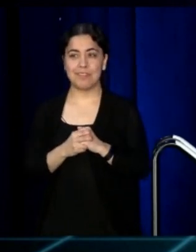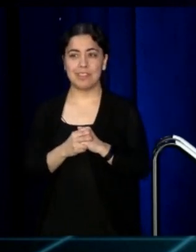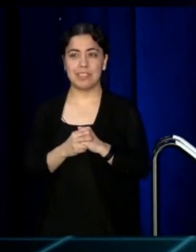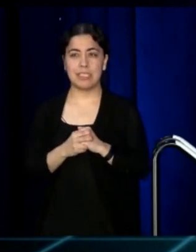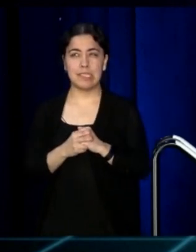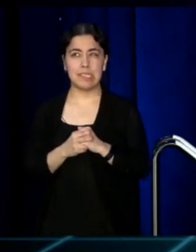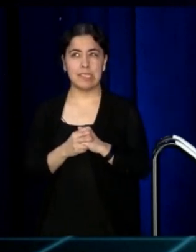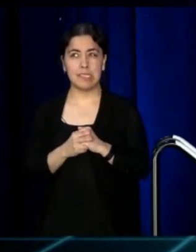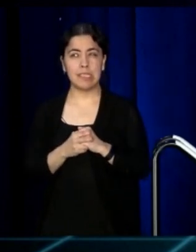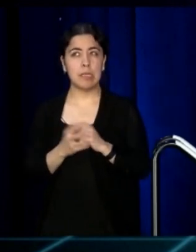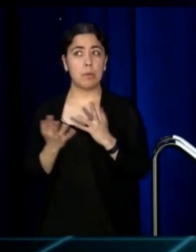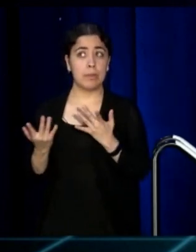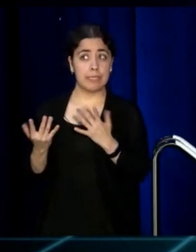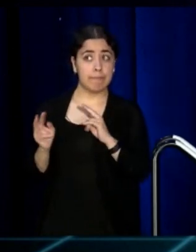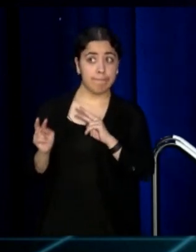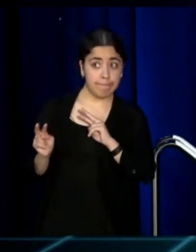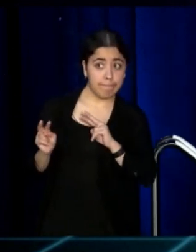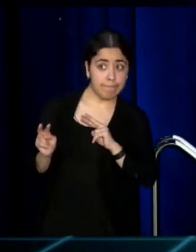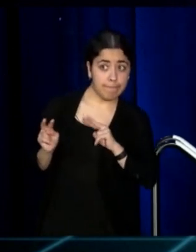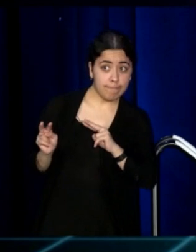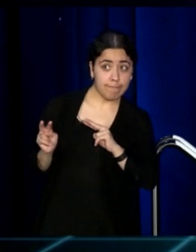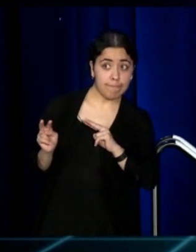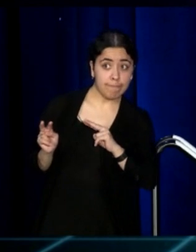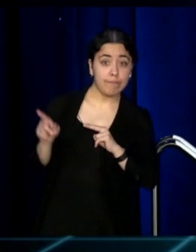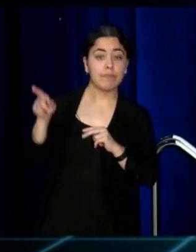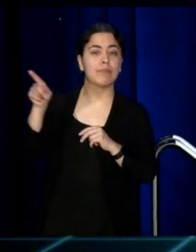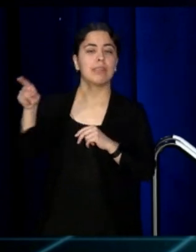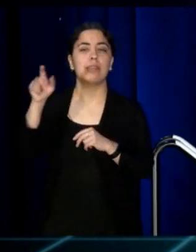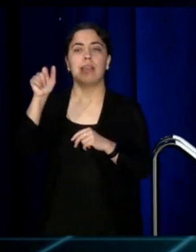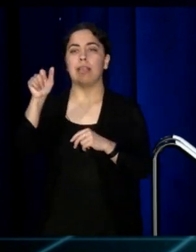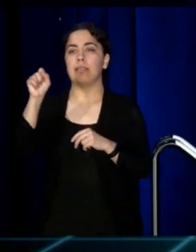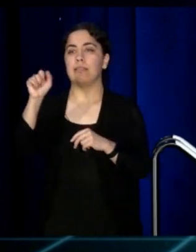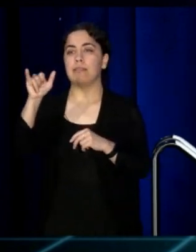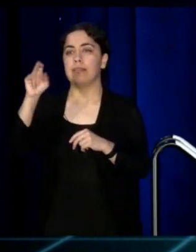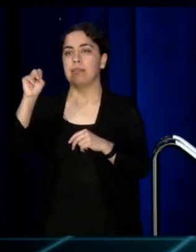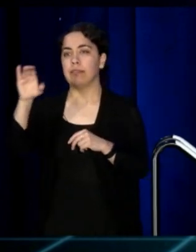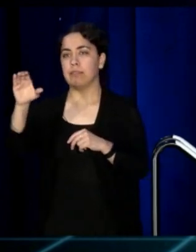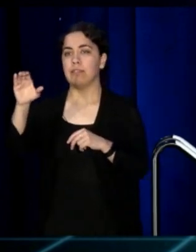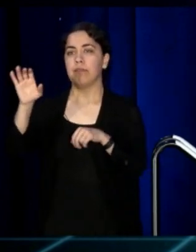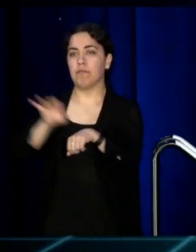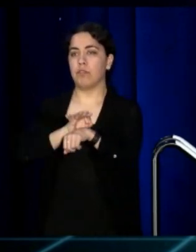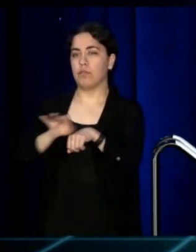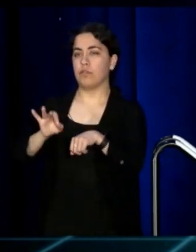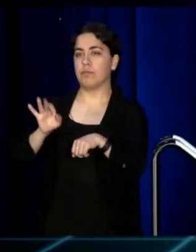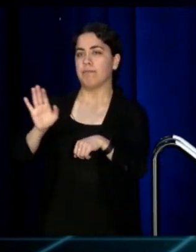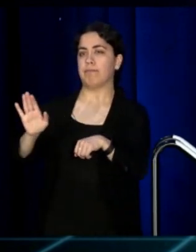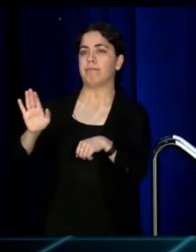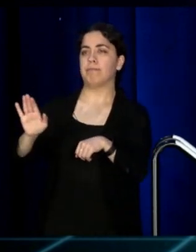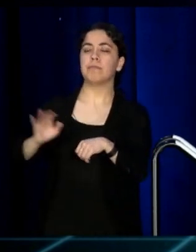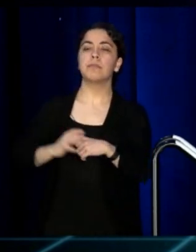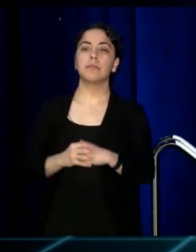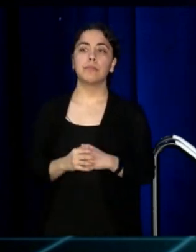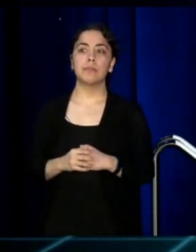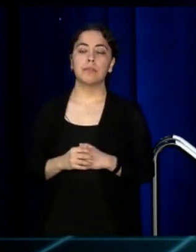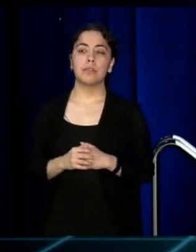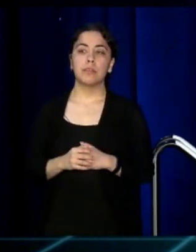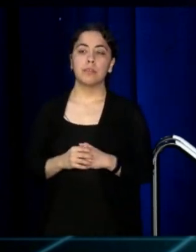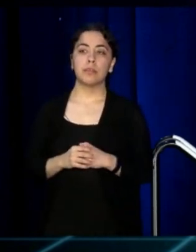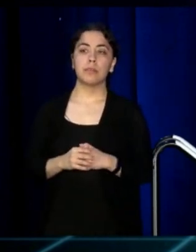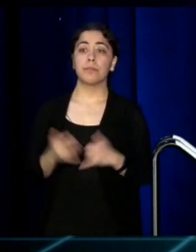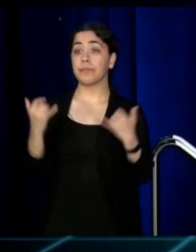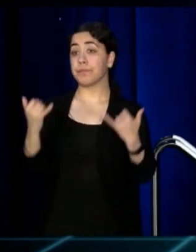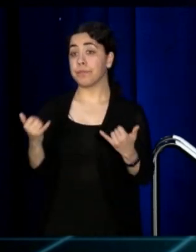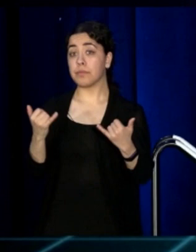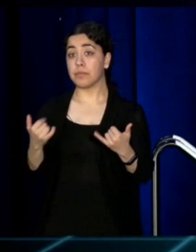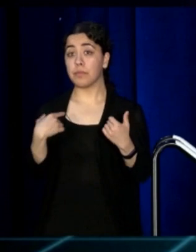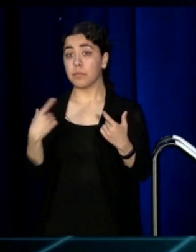And we'll await that because that's an async function. And so right now we're just going to